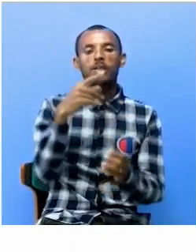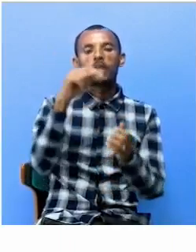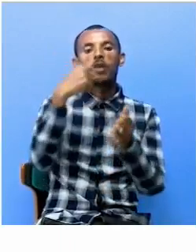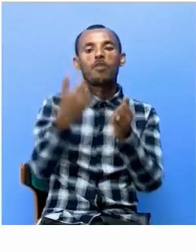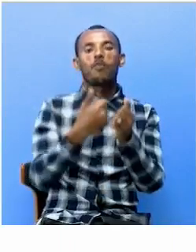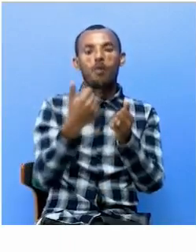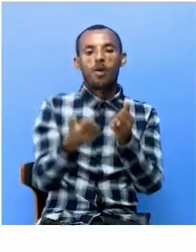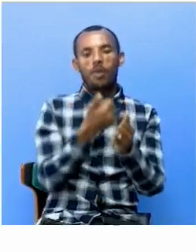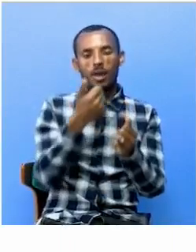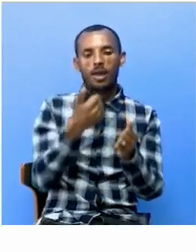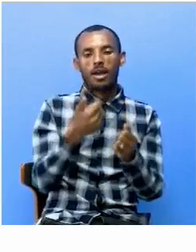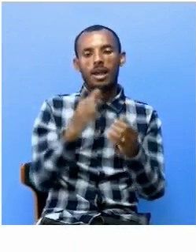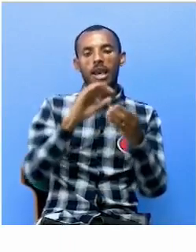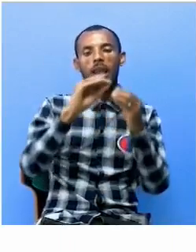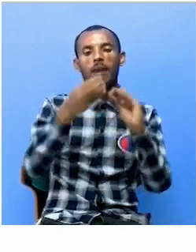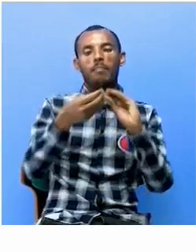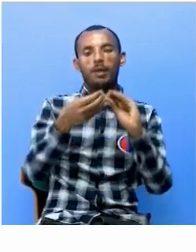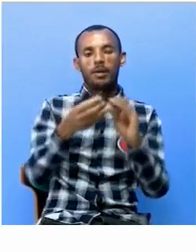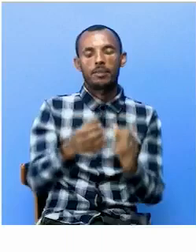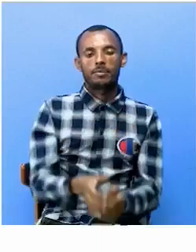following numbers.